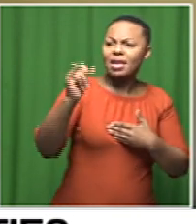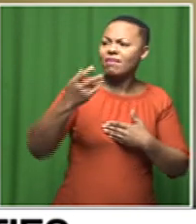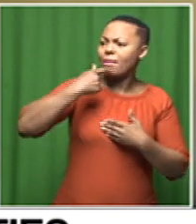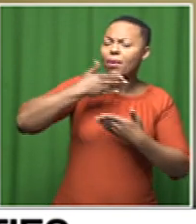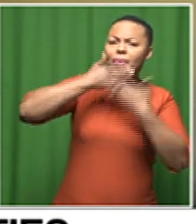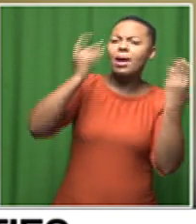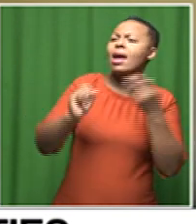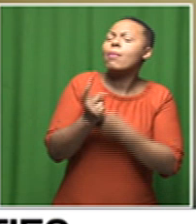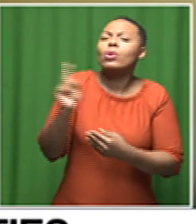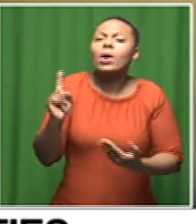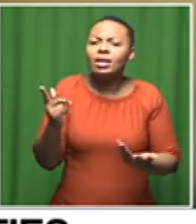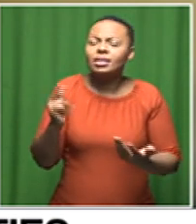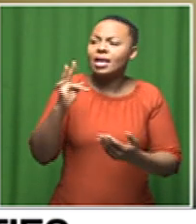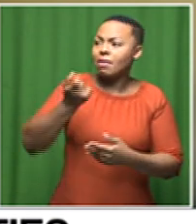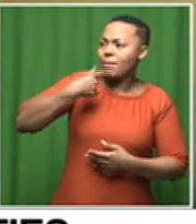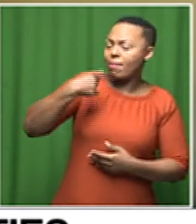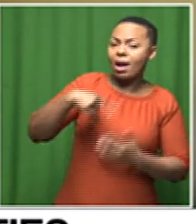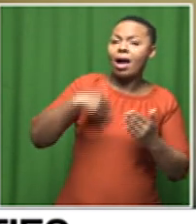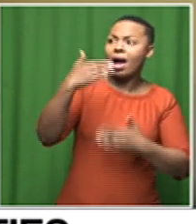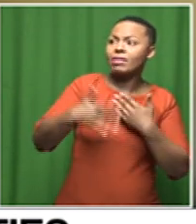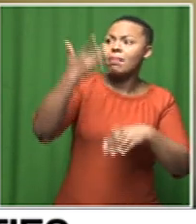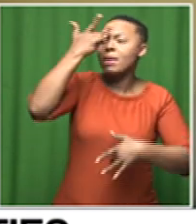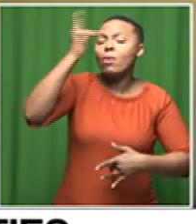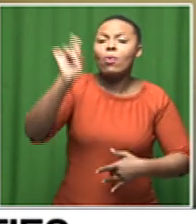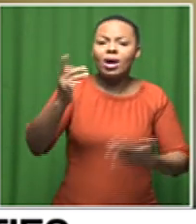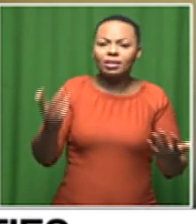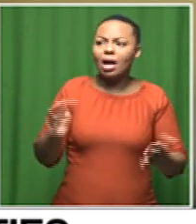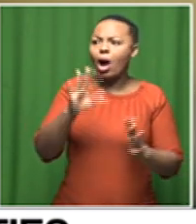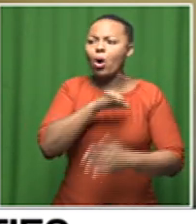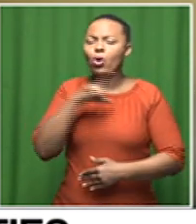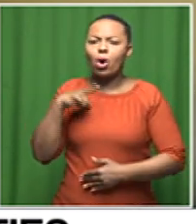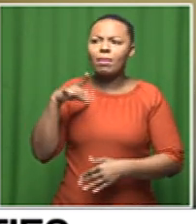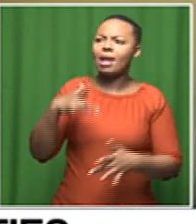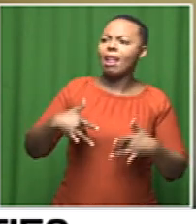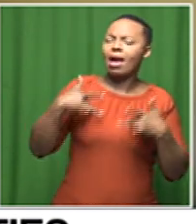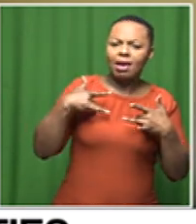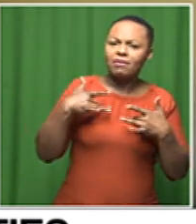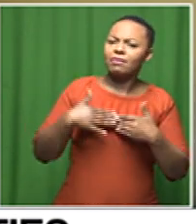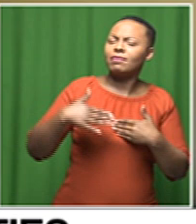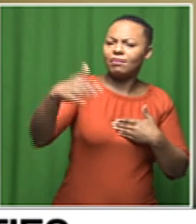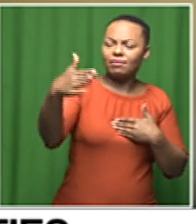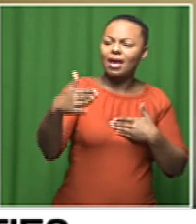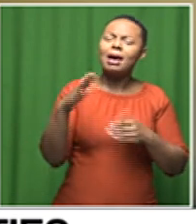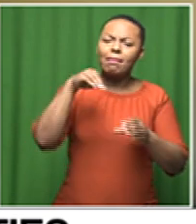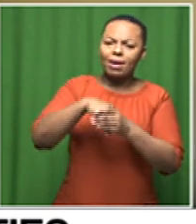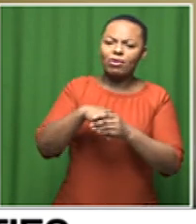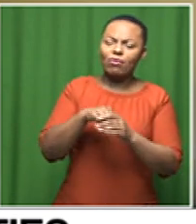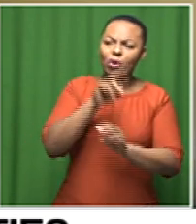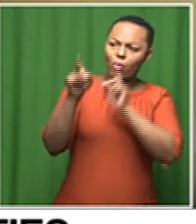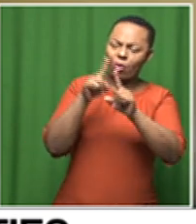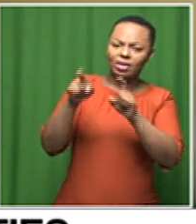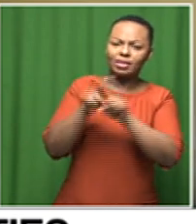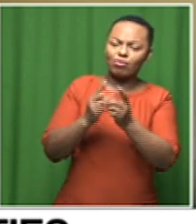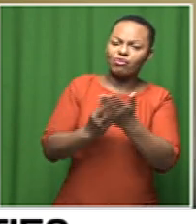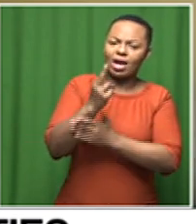medication? What are the side effects of your medication? How long do I have to live? All these things, these are part and parcel of the patient's rights and